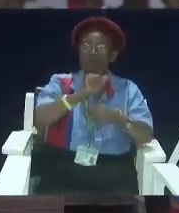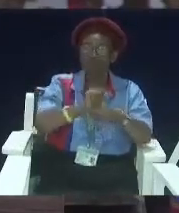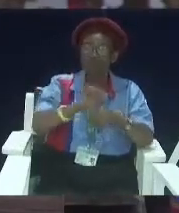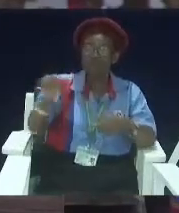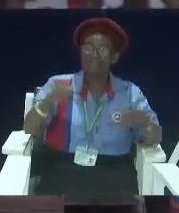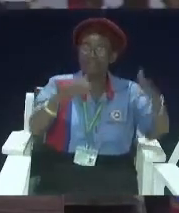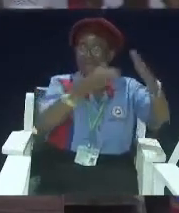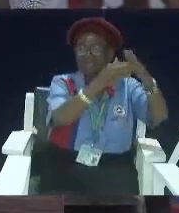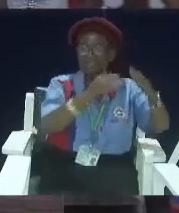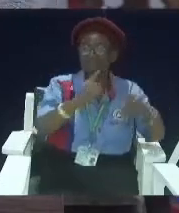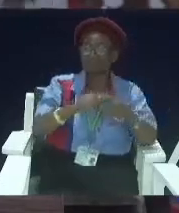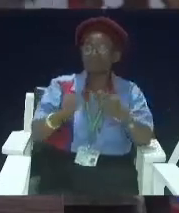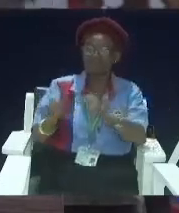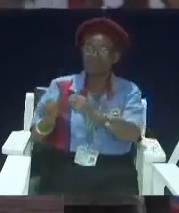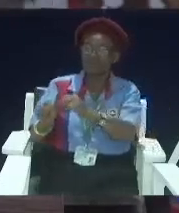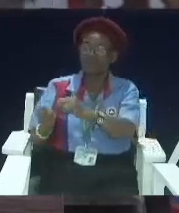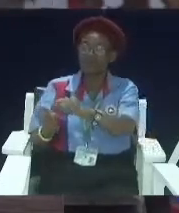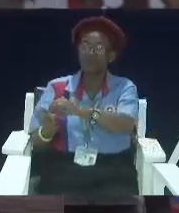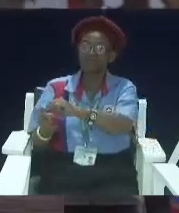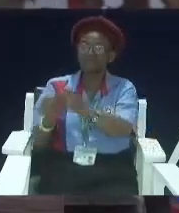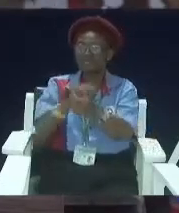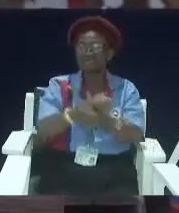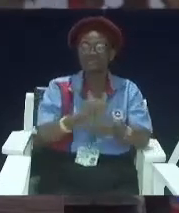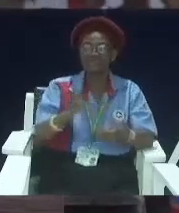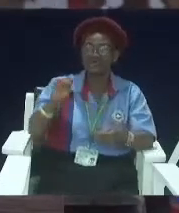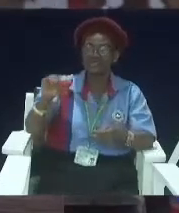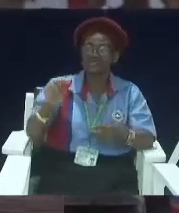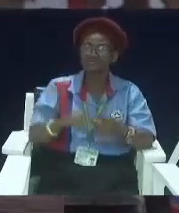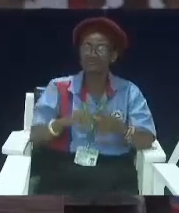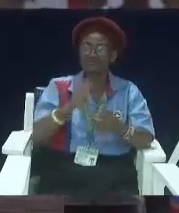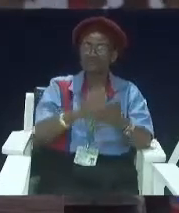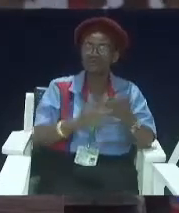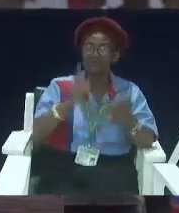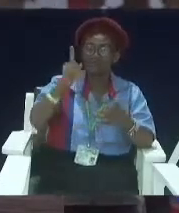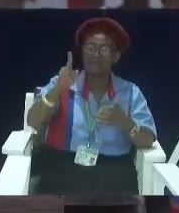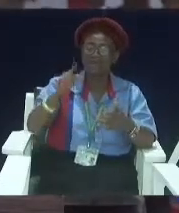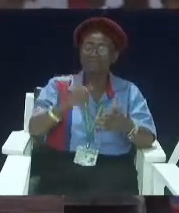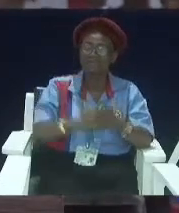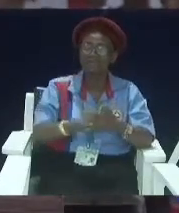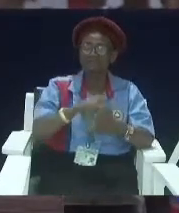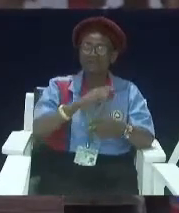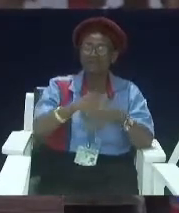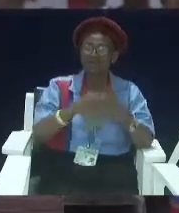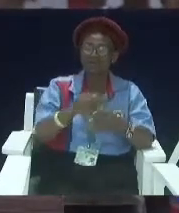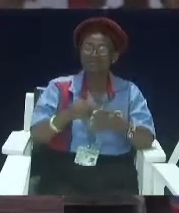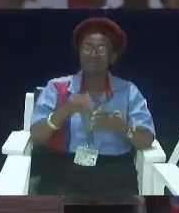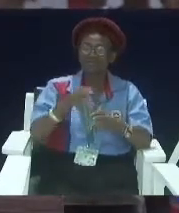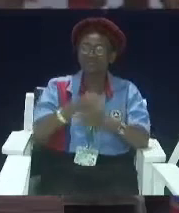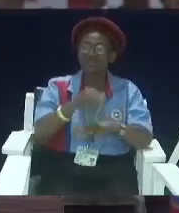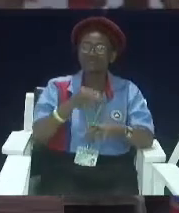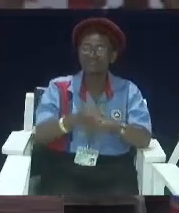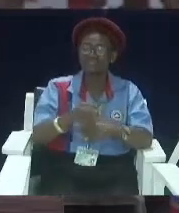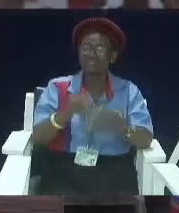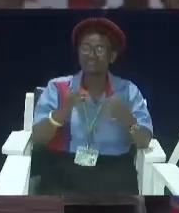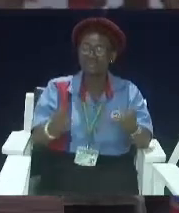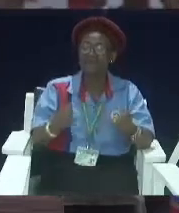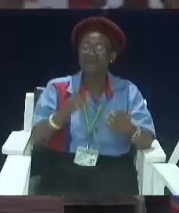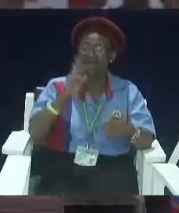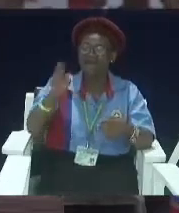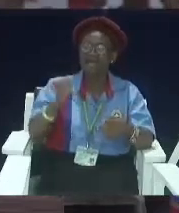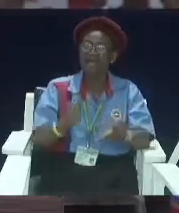to transform him to someone that all the forces now are helping,